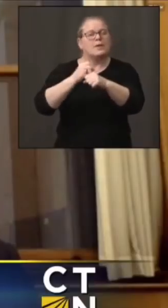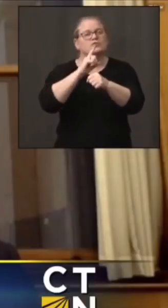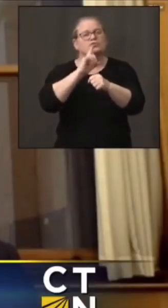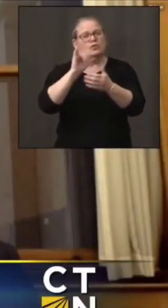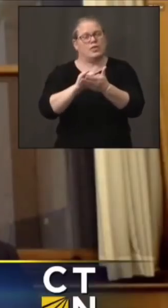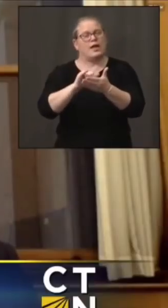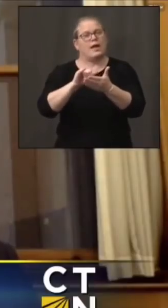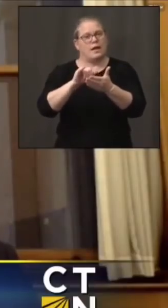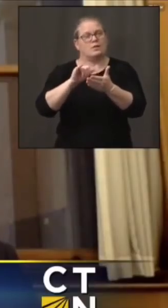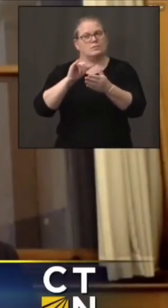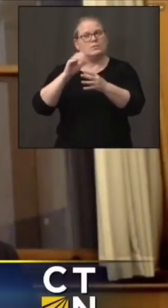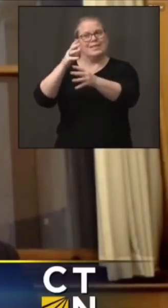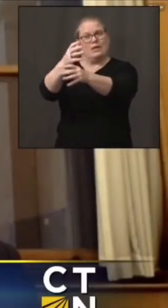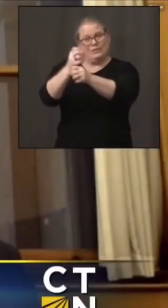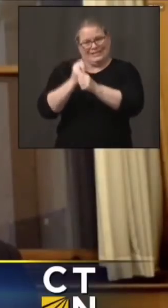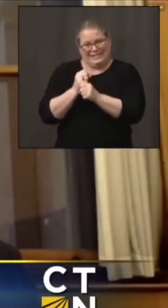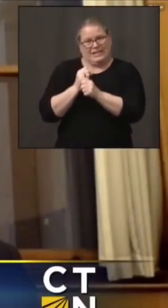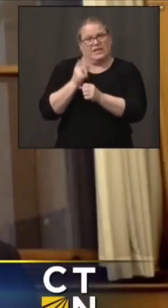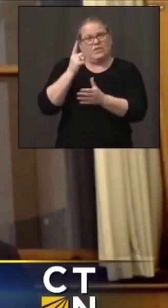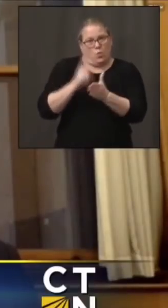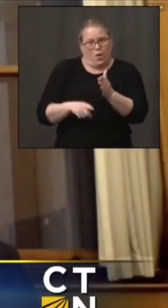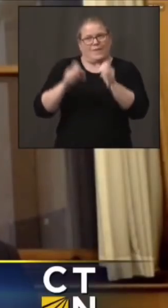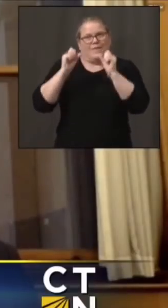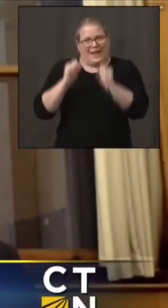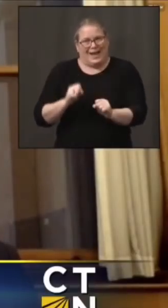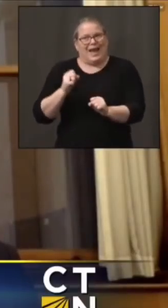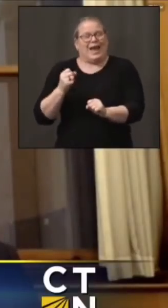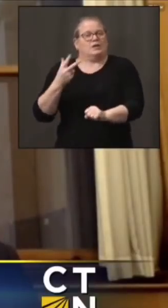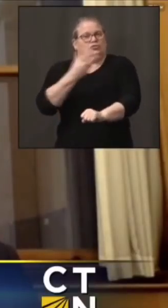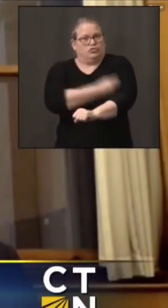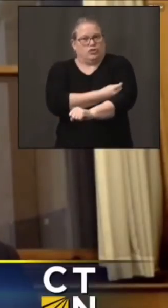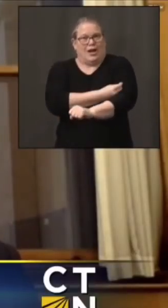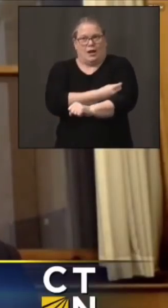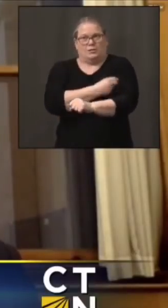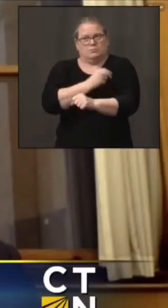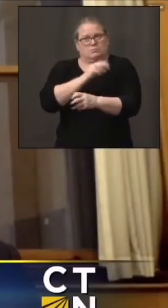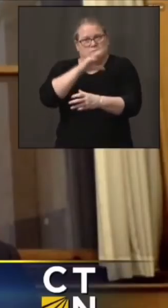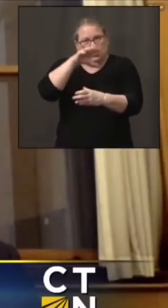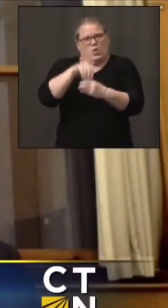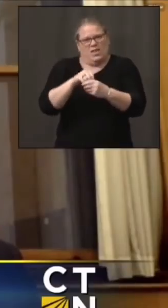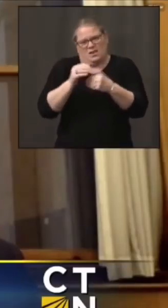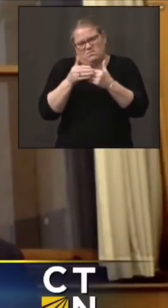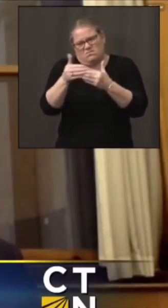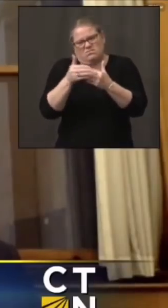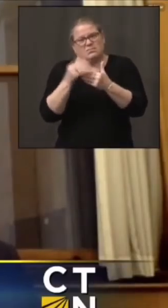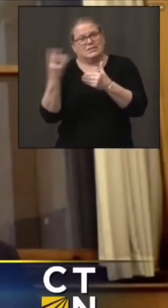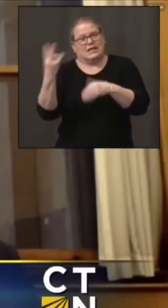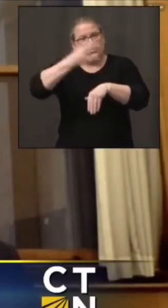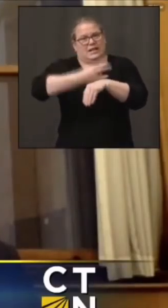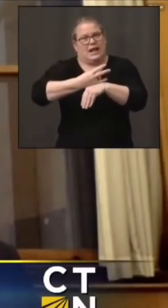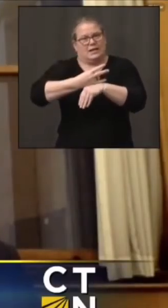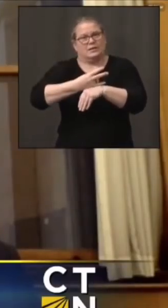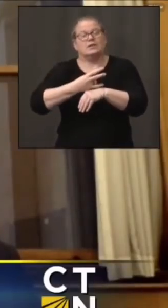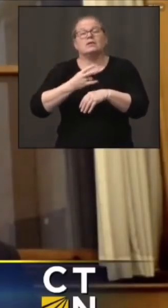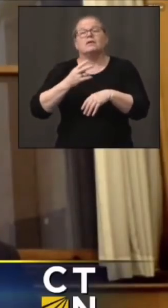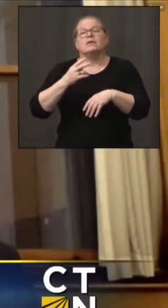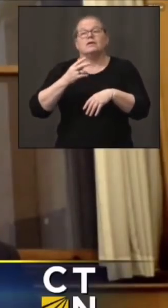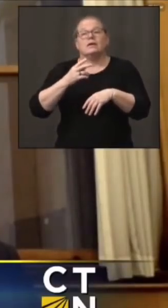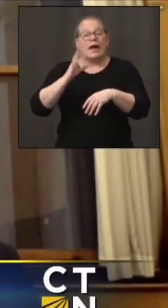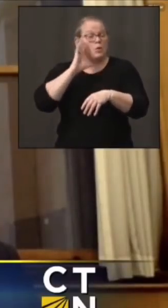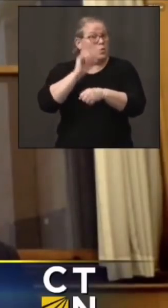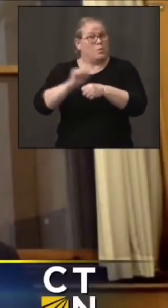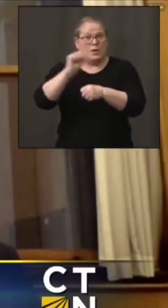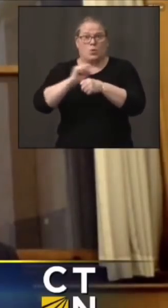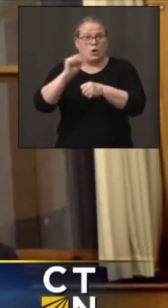only receiving that which they can administer within the next 7 days, and that we're going to be working very proactively with them to make sure that